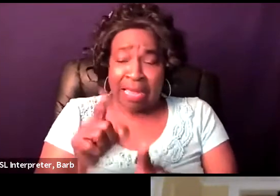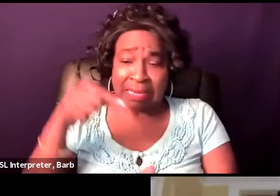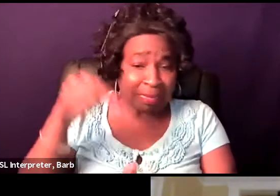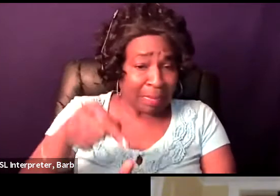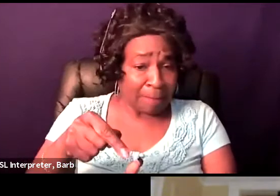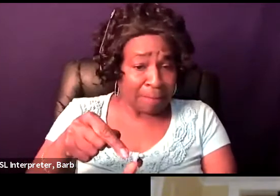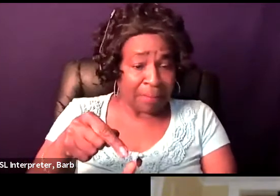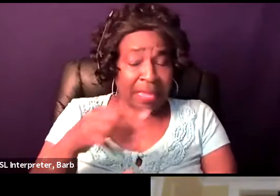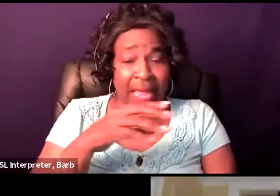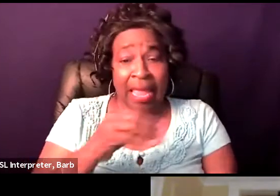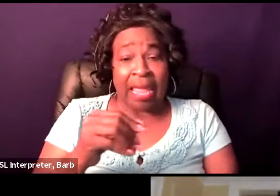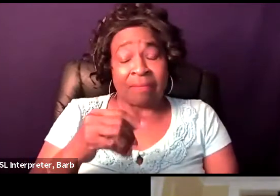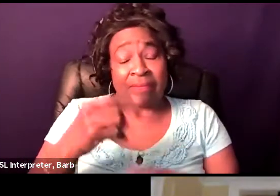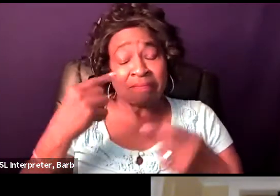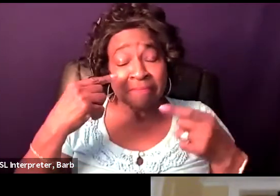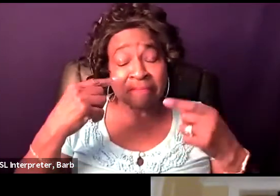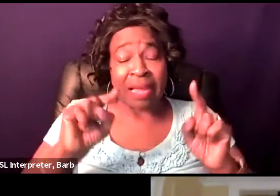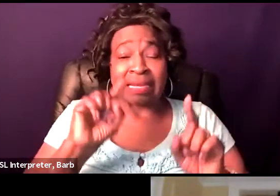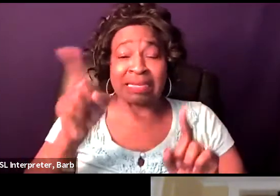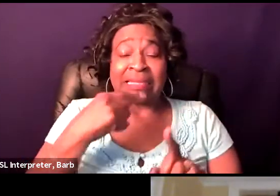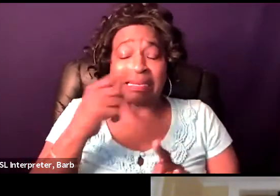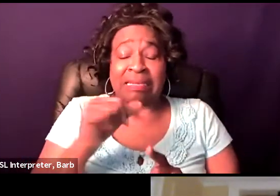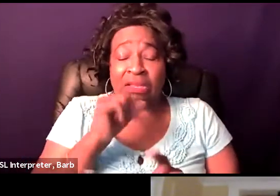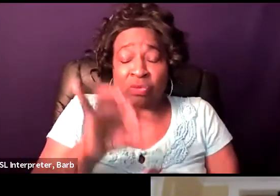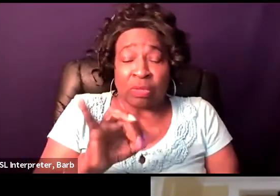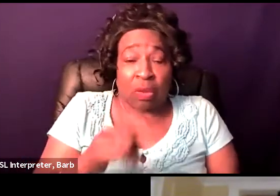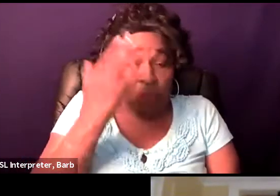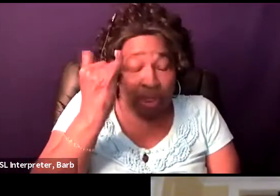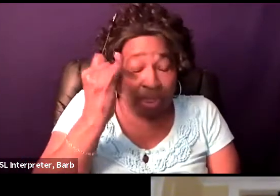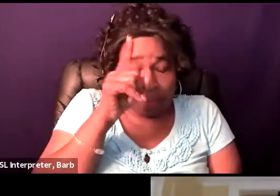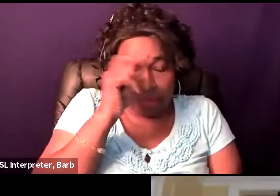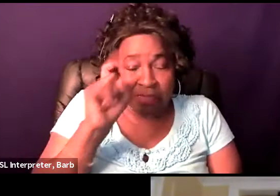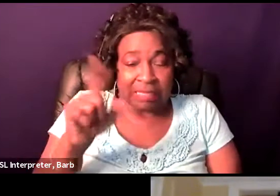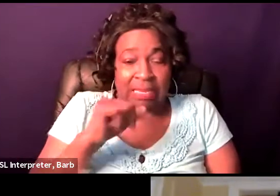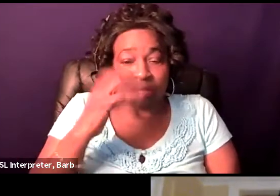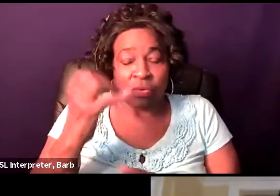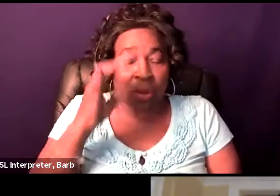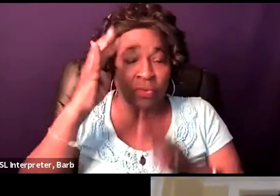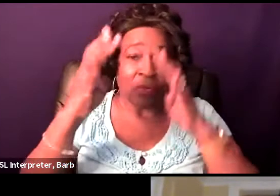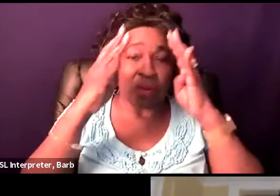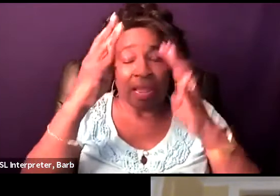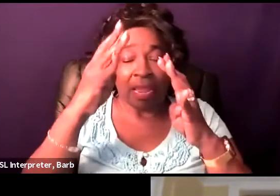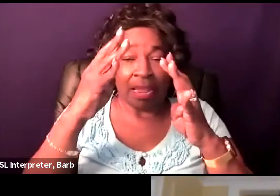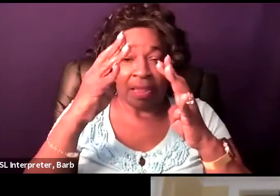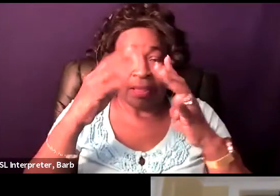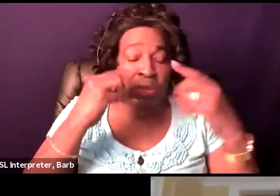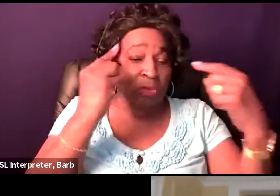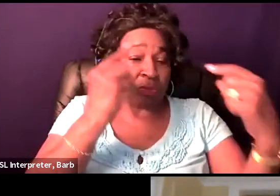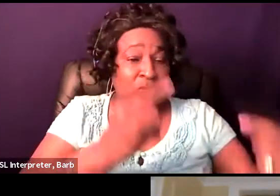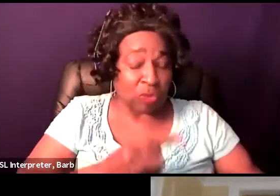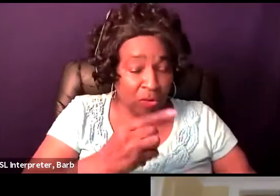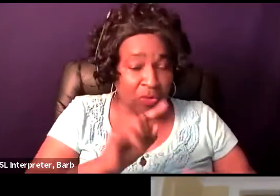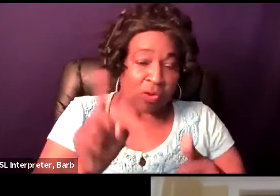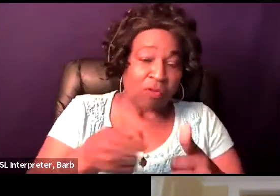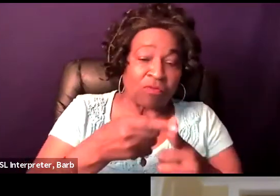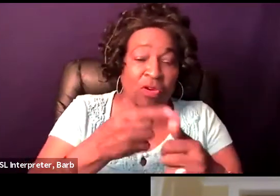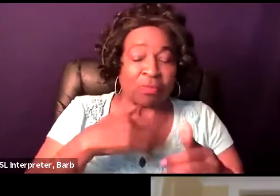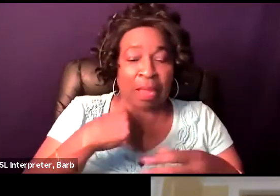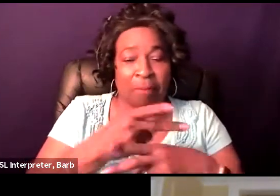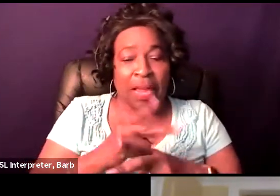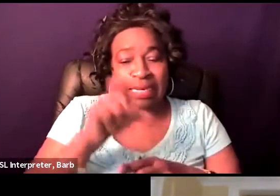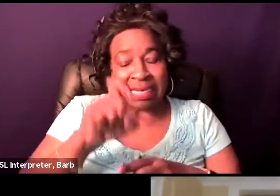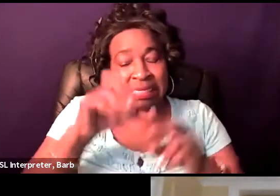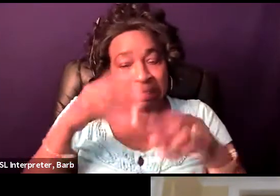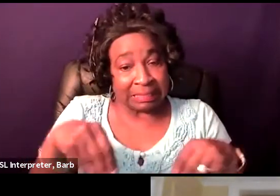And ultimately, he says he doesn't do that because he doesn't want to create friction. First, my products need to sell.